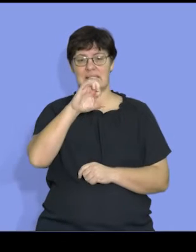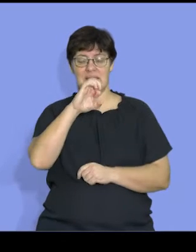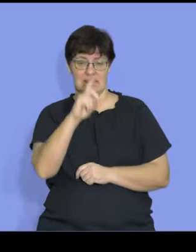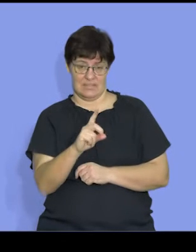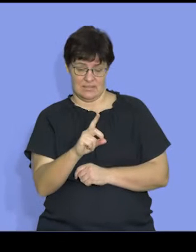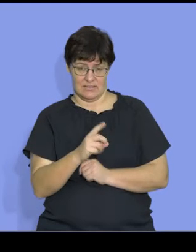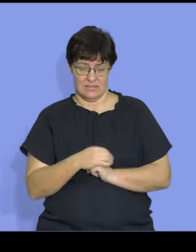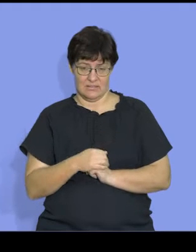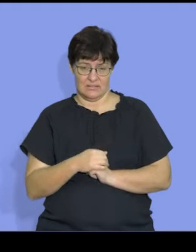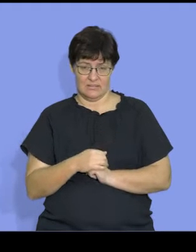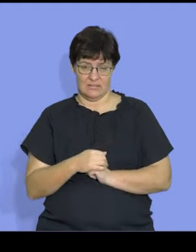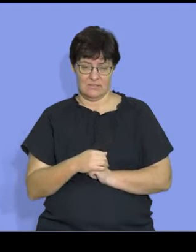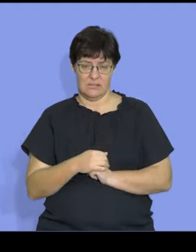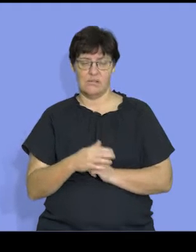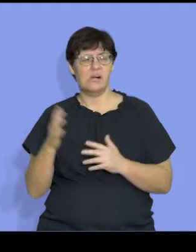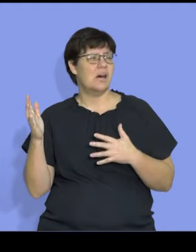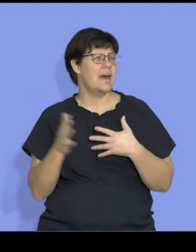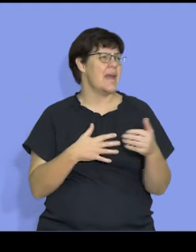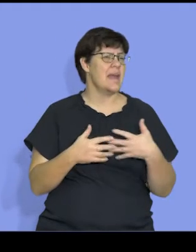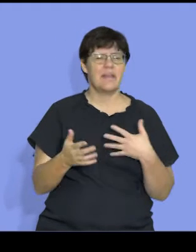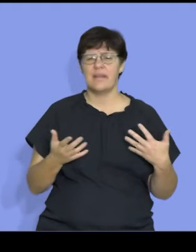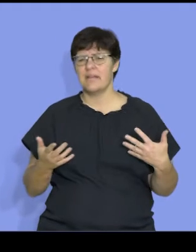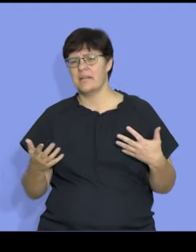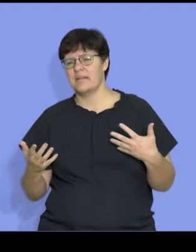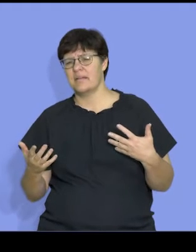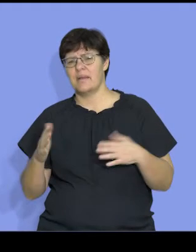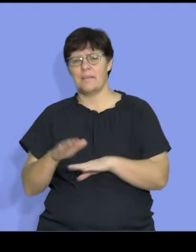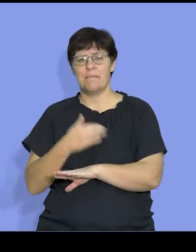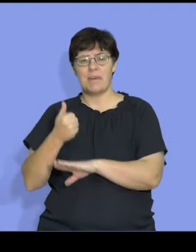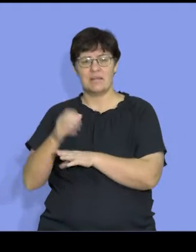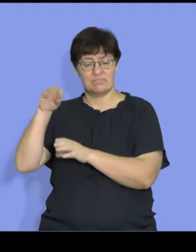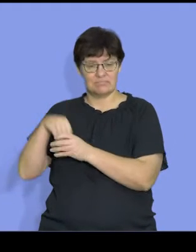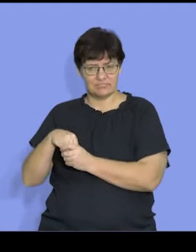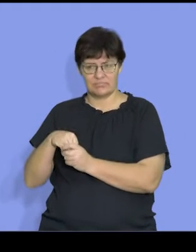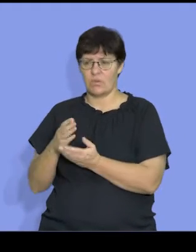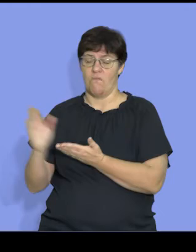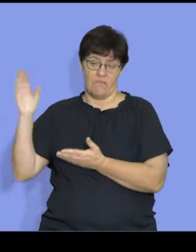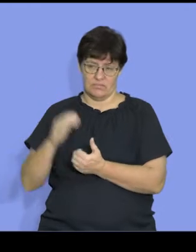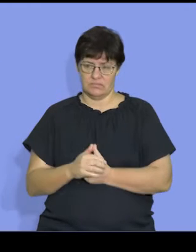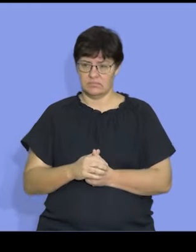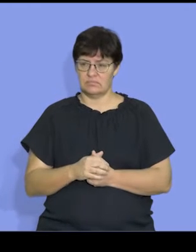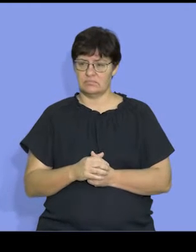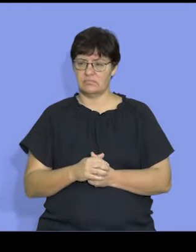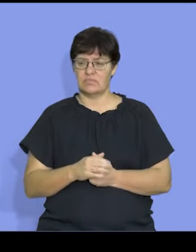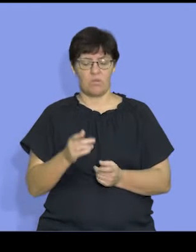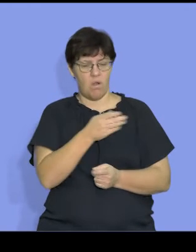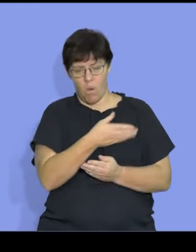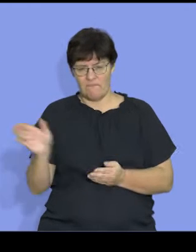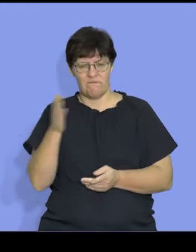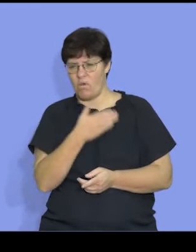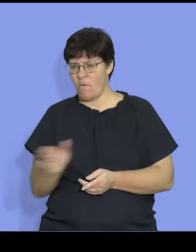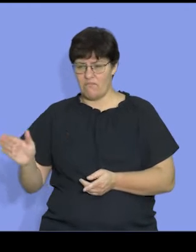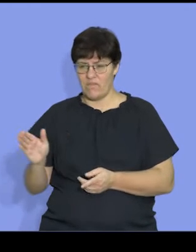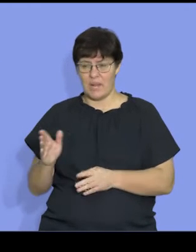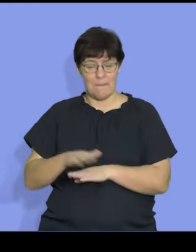that has to do with a base is out. So we're going to eliminate the destructors. So anything that has got to